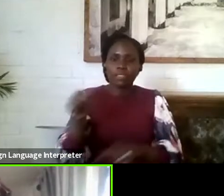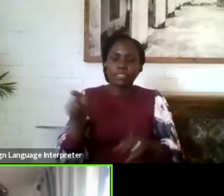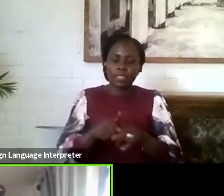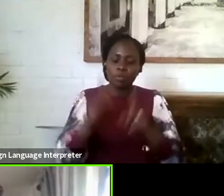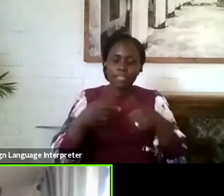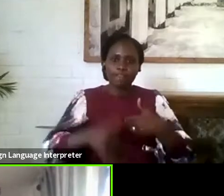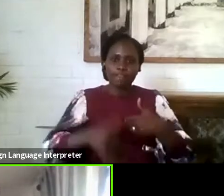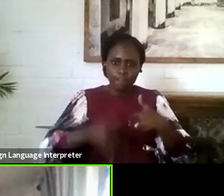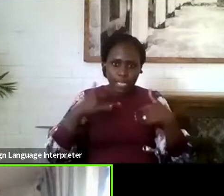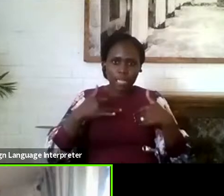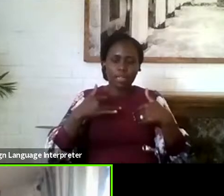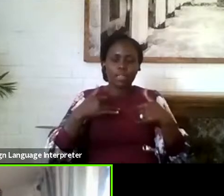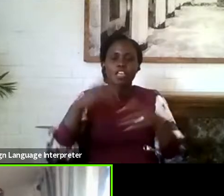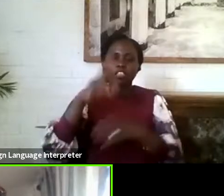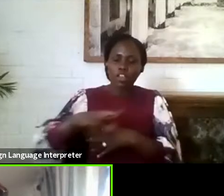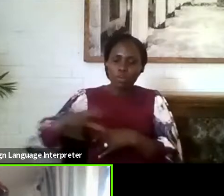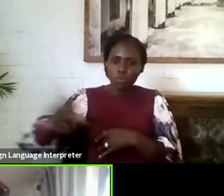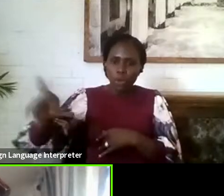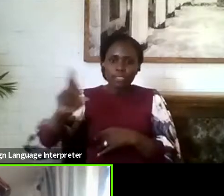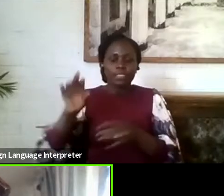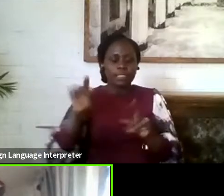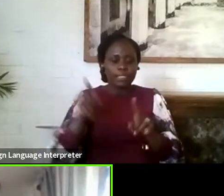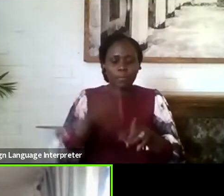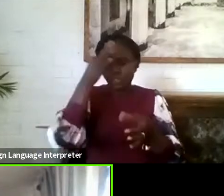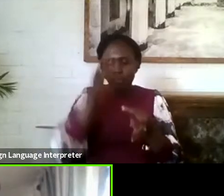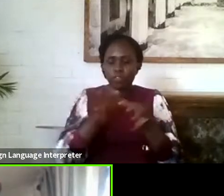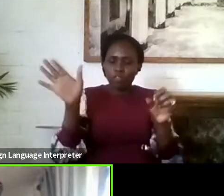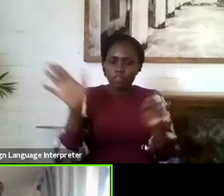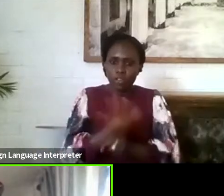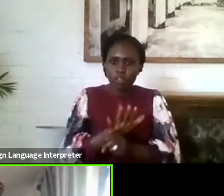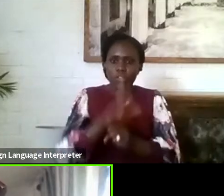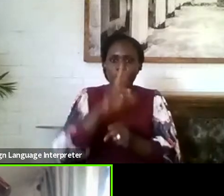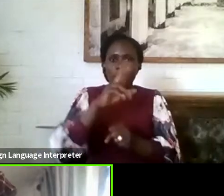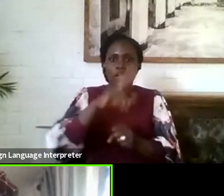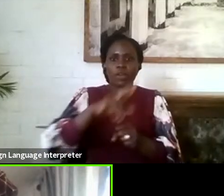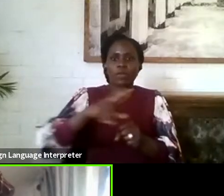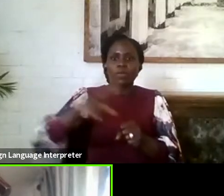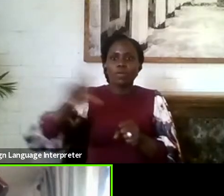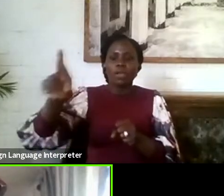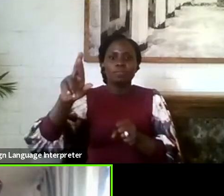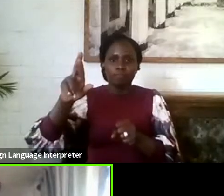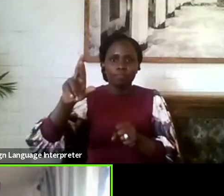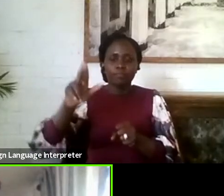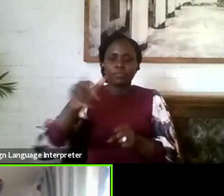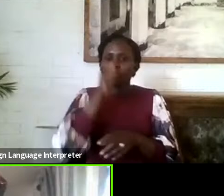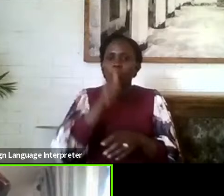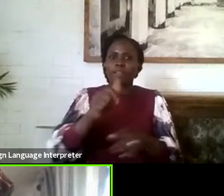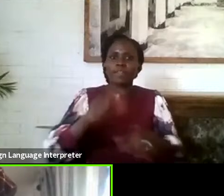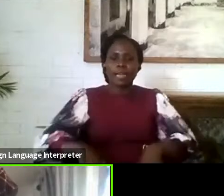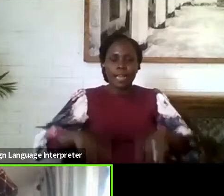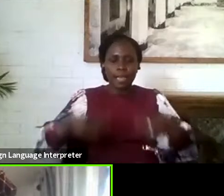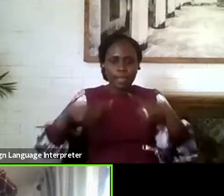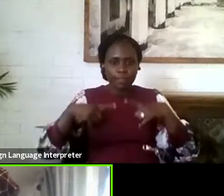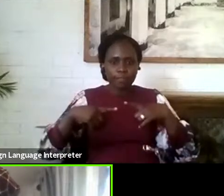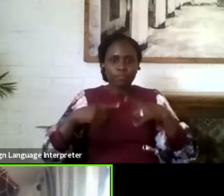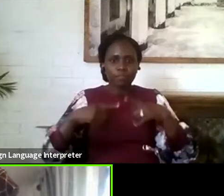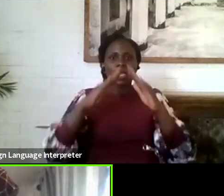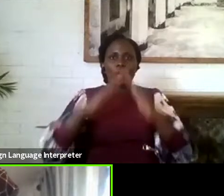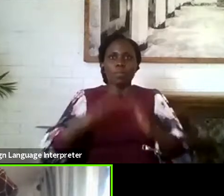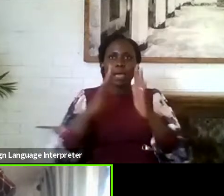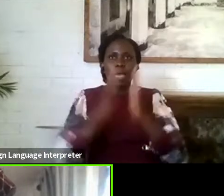life, a private life, home, and